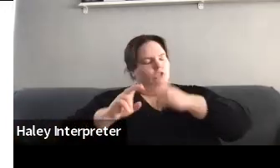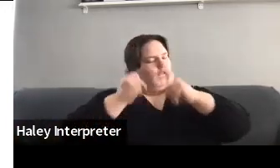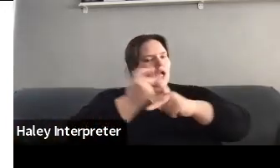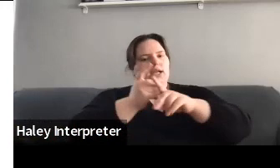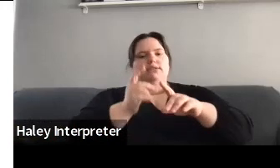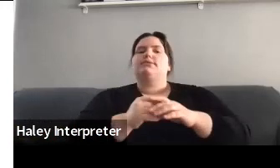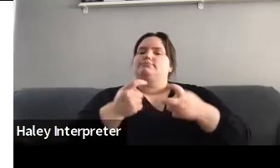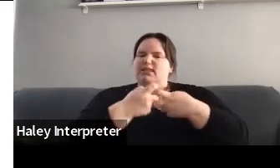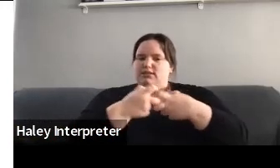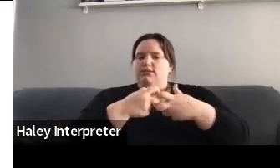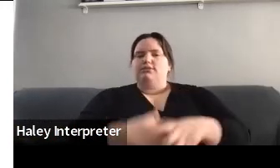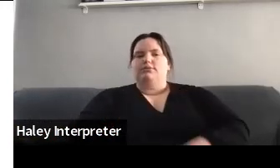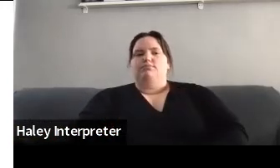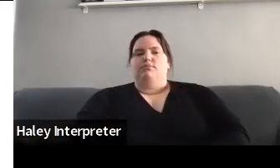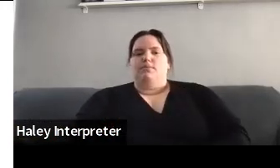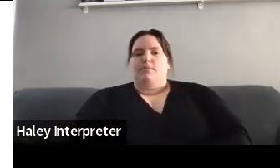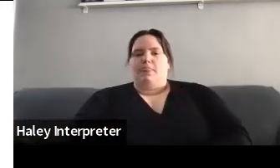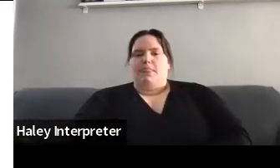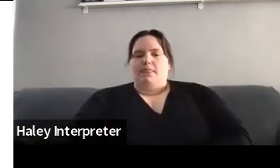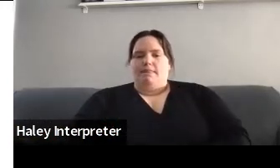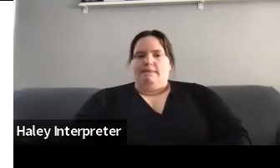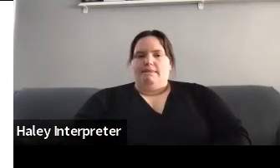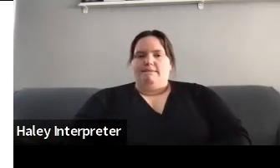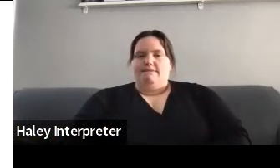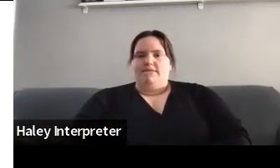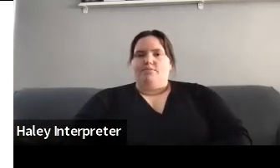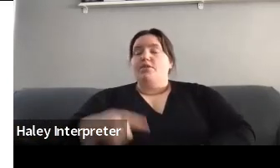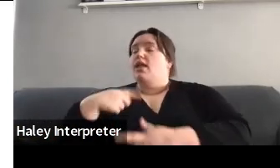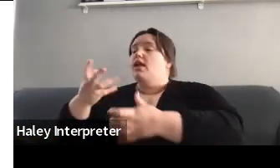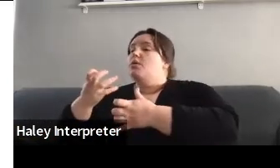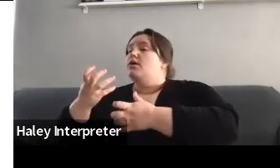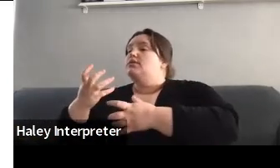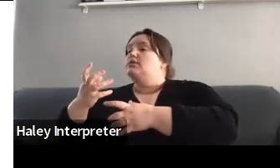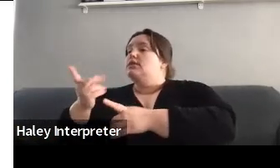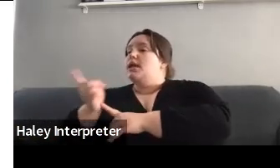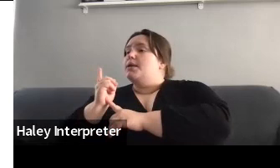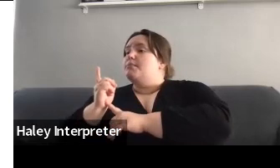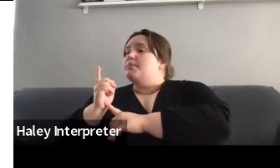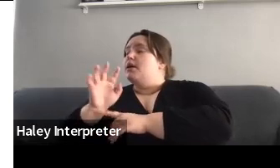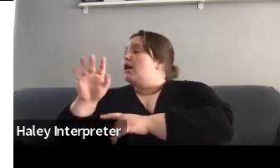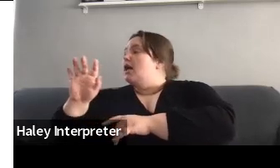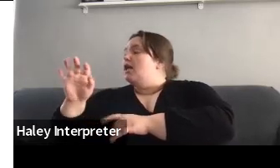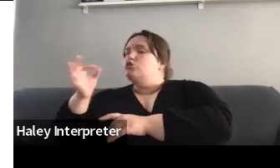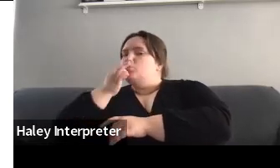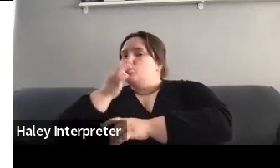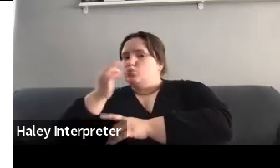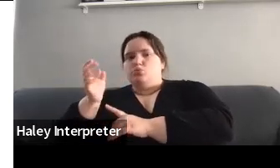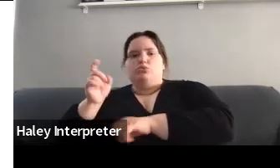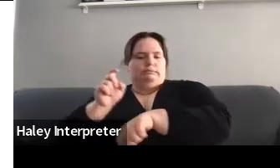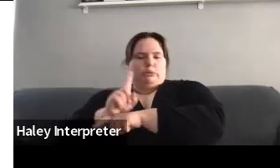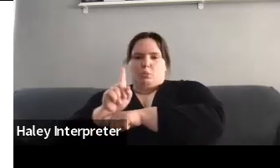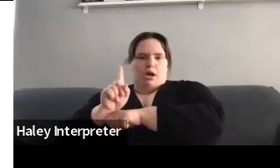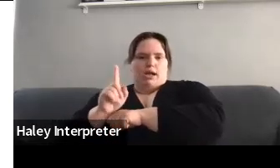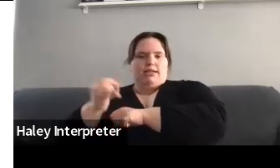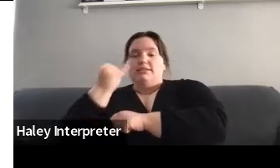dogs. So I do want to take a moment and acknowledge that it is about to be 1 o'clock. So if